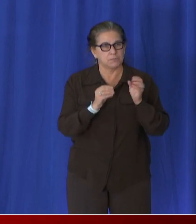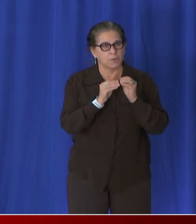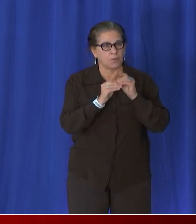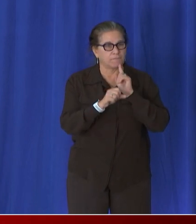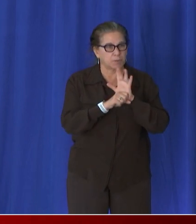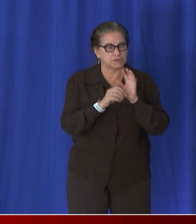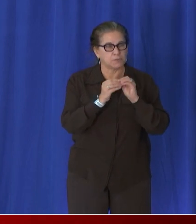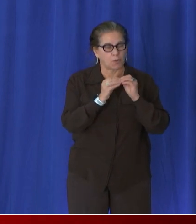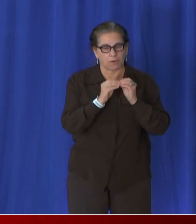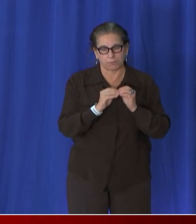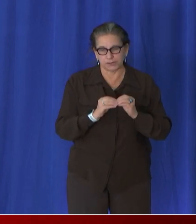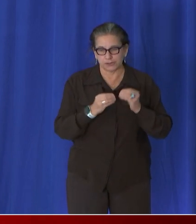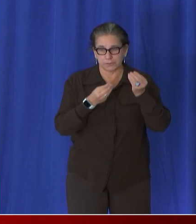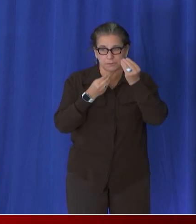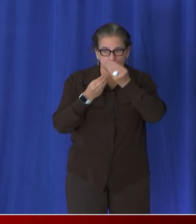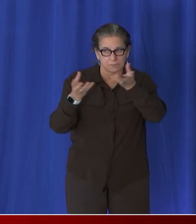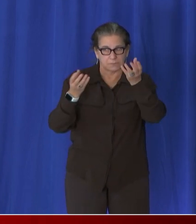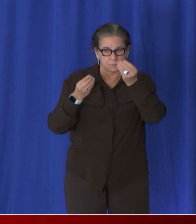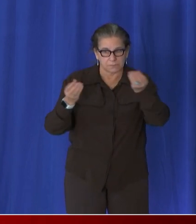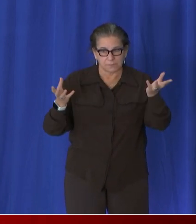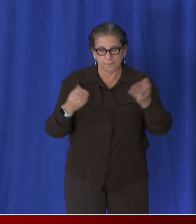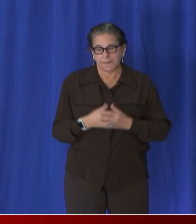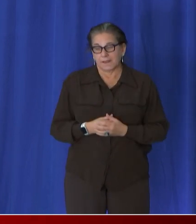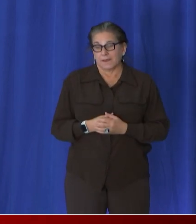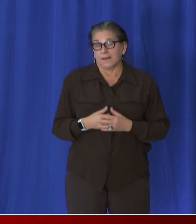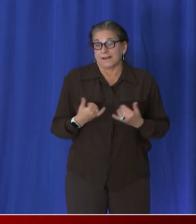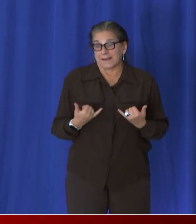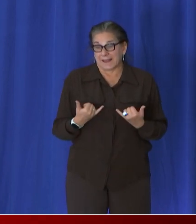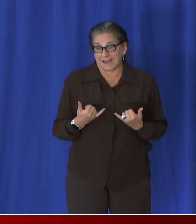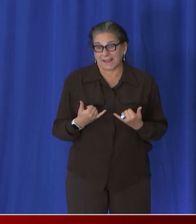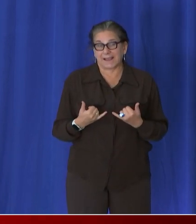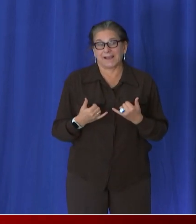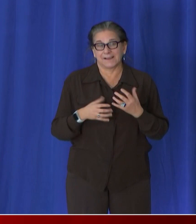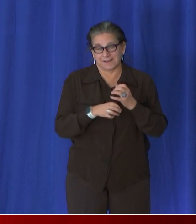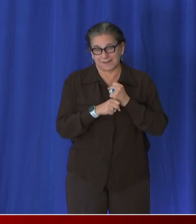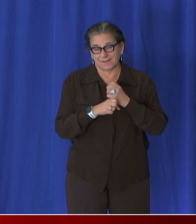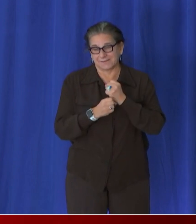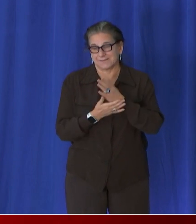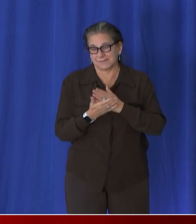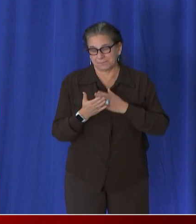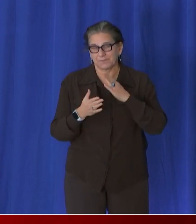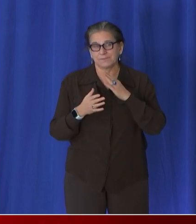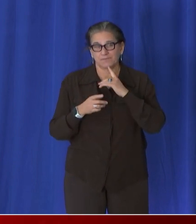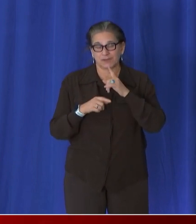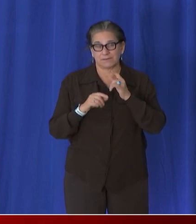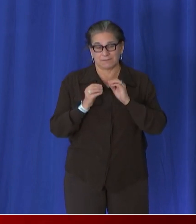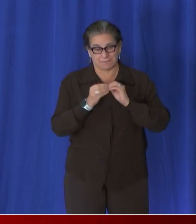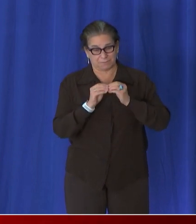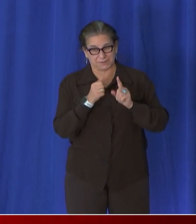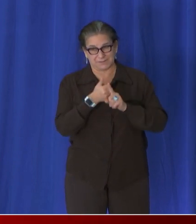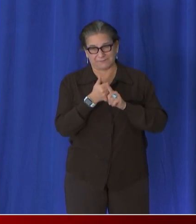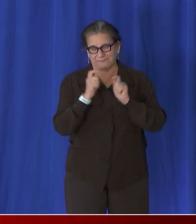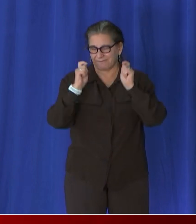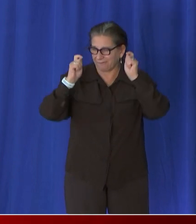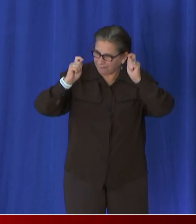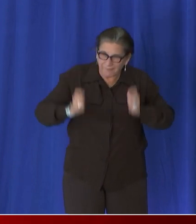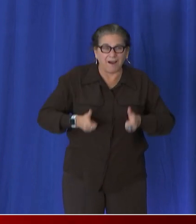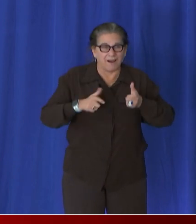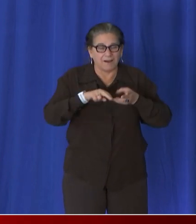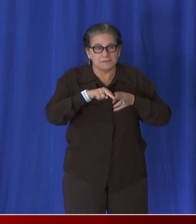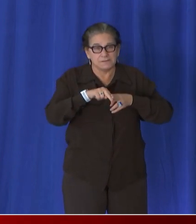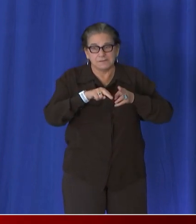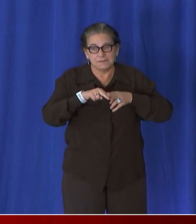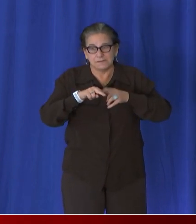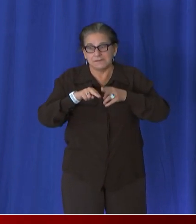looking at our case data, as we flip to the next slide, we've seen a tremendous jump in our case rate, which is indicative of